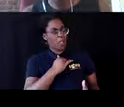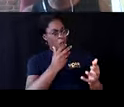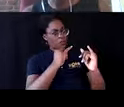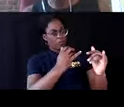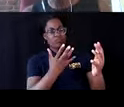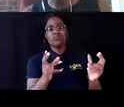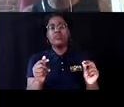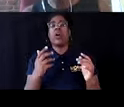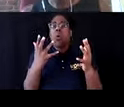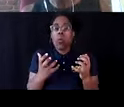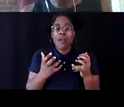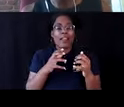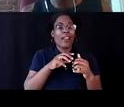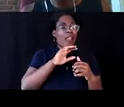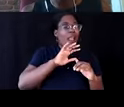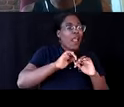contradictions